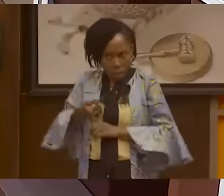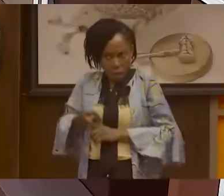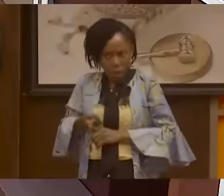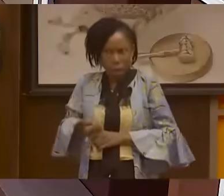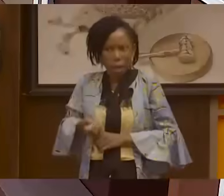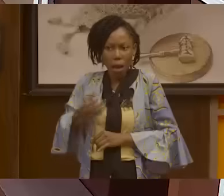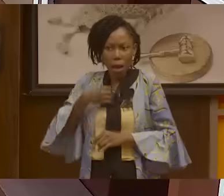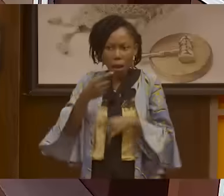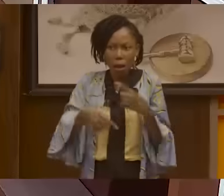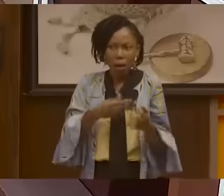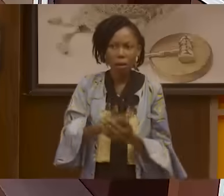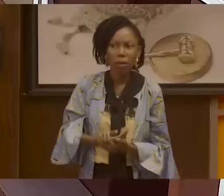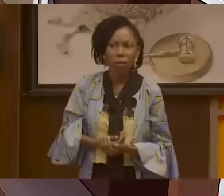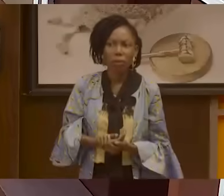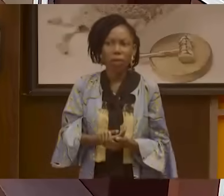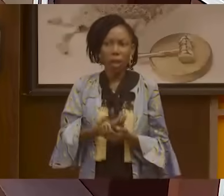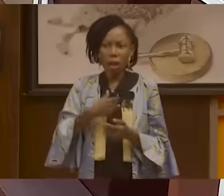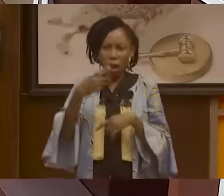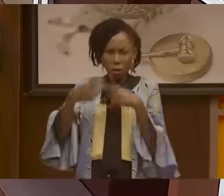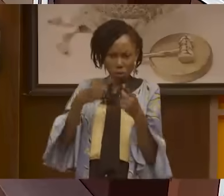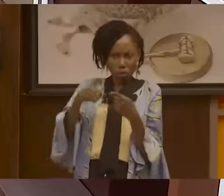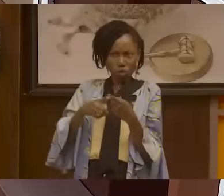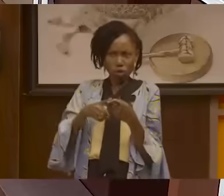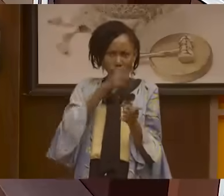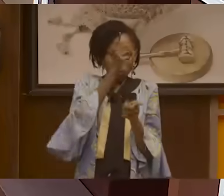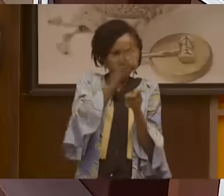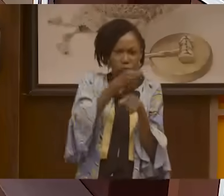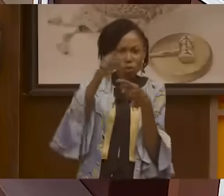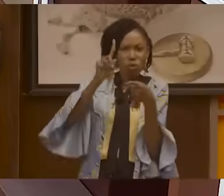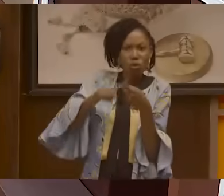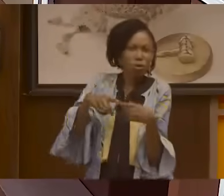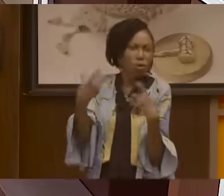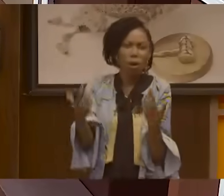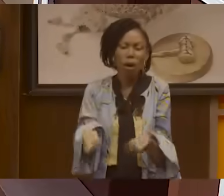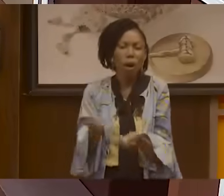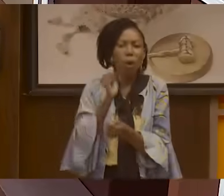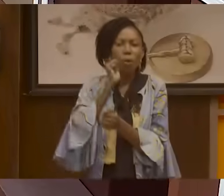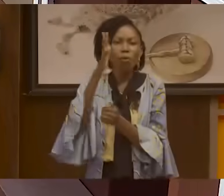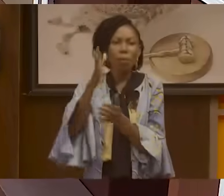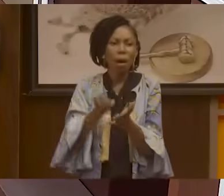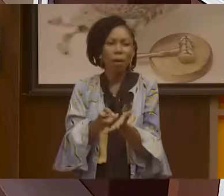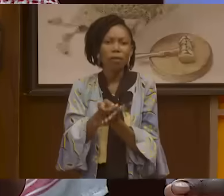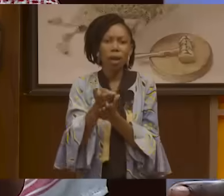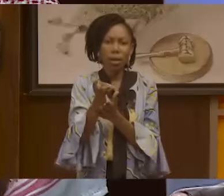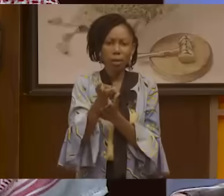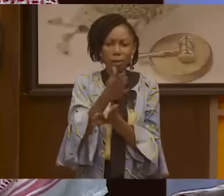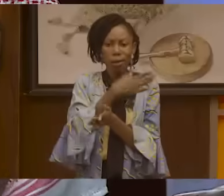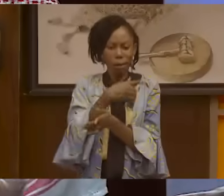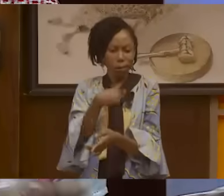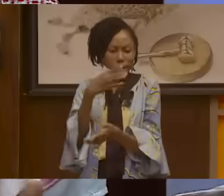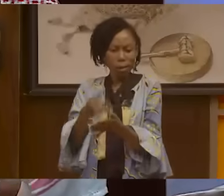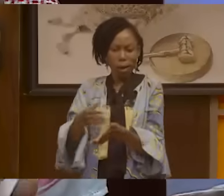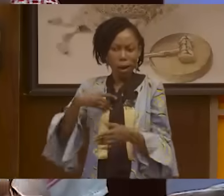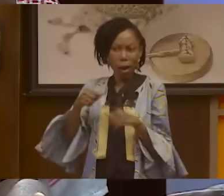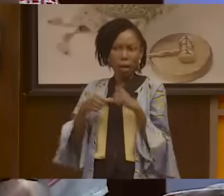archive for that. Where is your own archive? You just went to the welfare and told them that I denied you of saying that. Did you come to me? At least